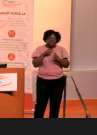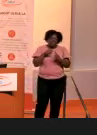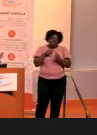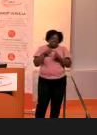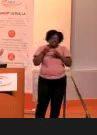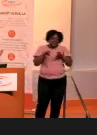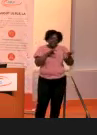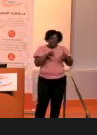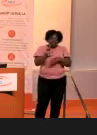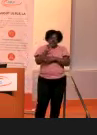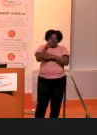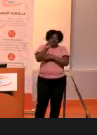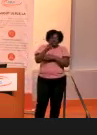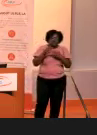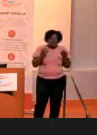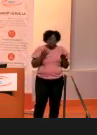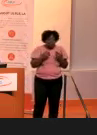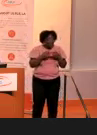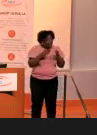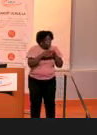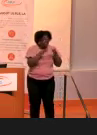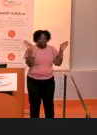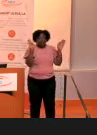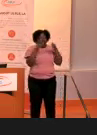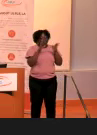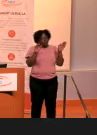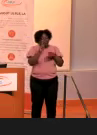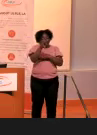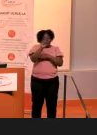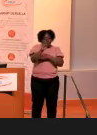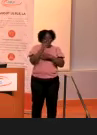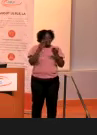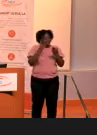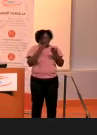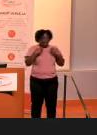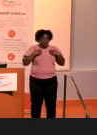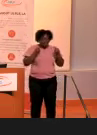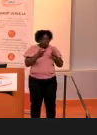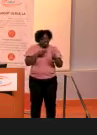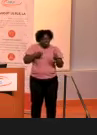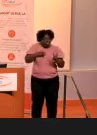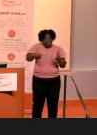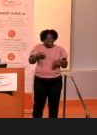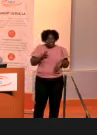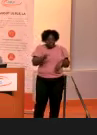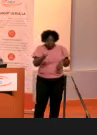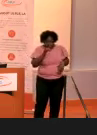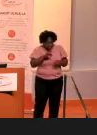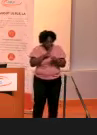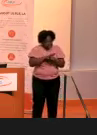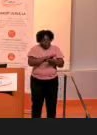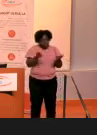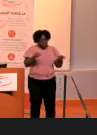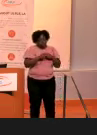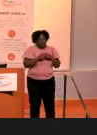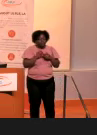So just from a general lupus health standpoint, avoiding soda, because it's a